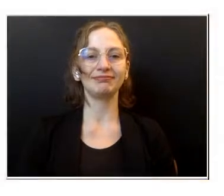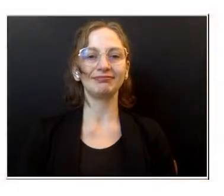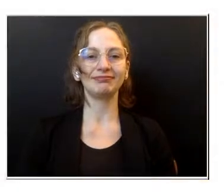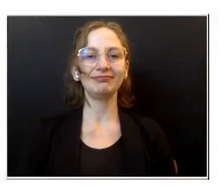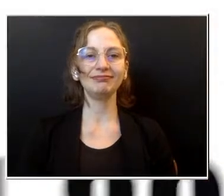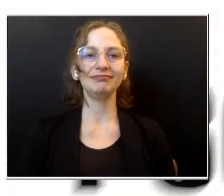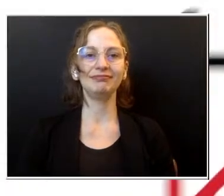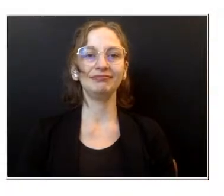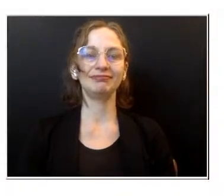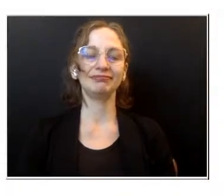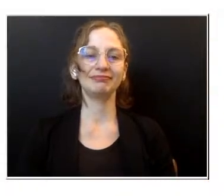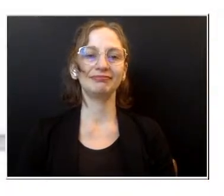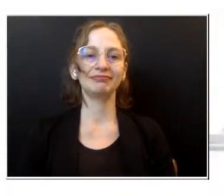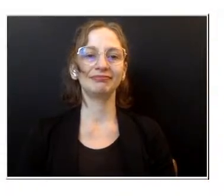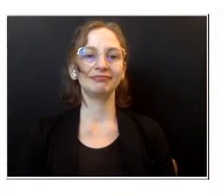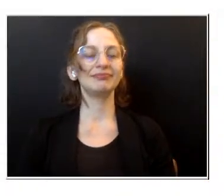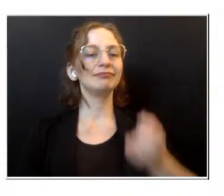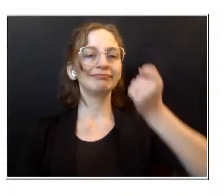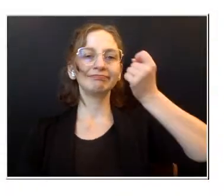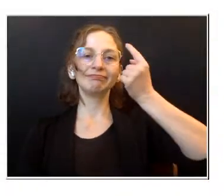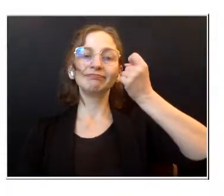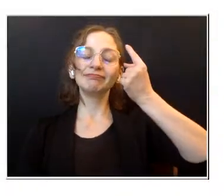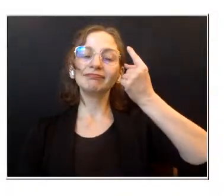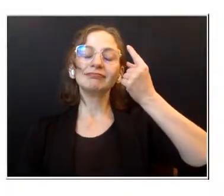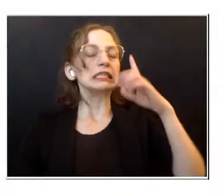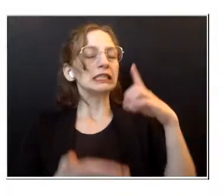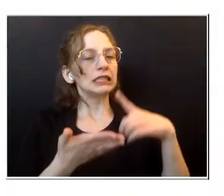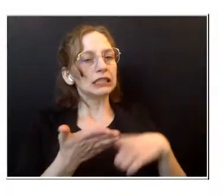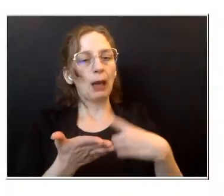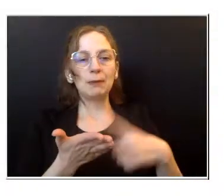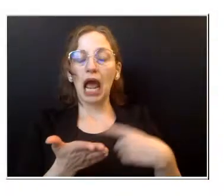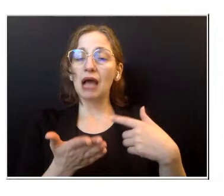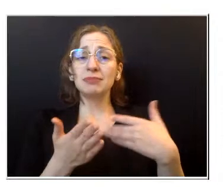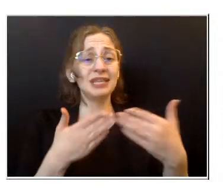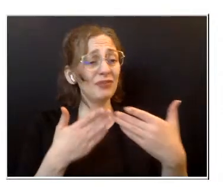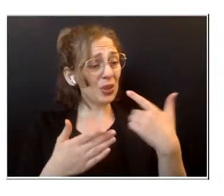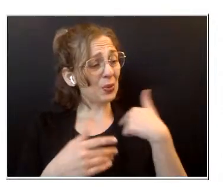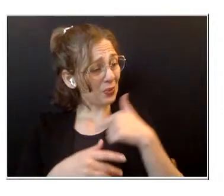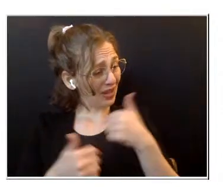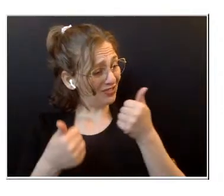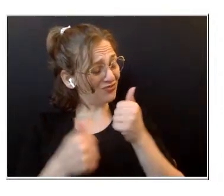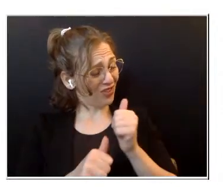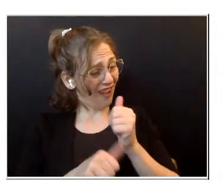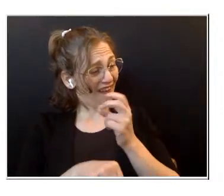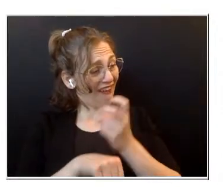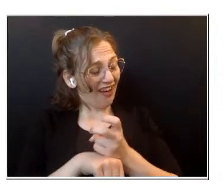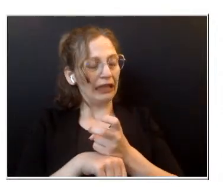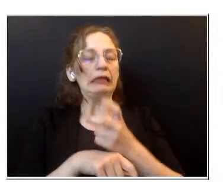We understand that sometimes, despite our best efforts, poisonings can happen. Call